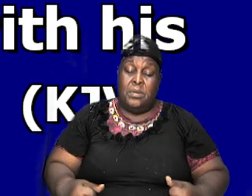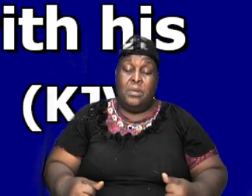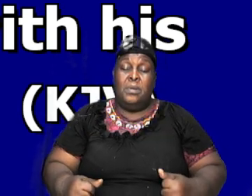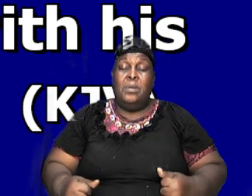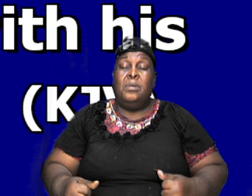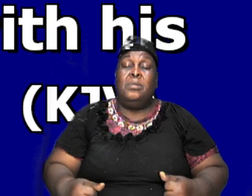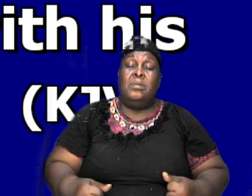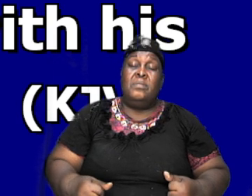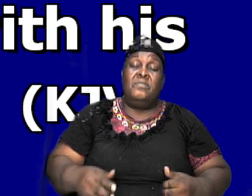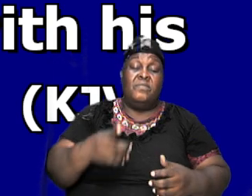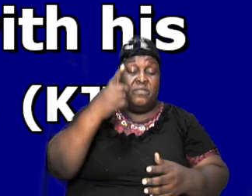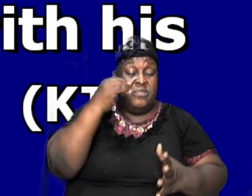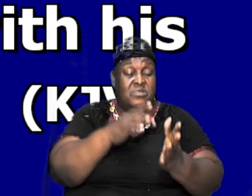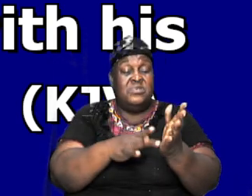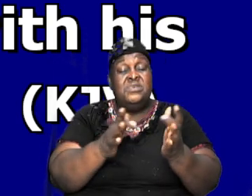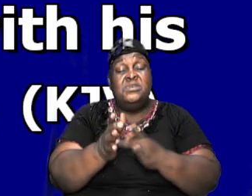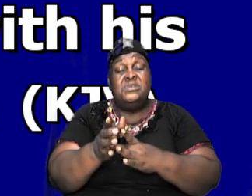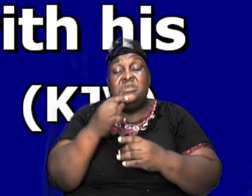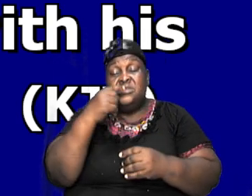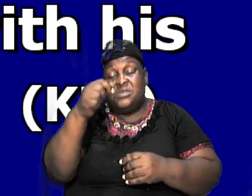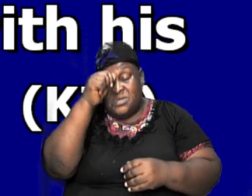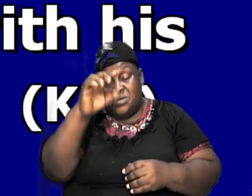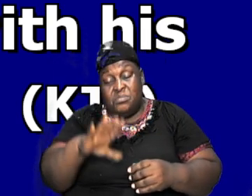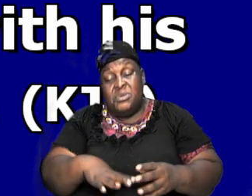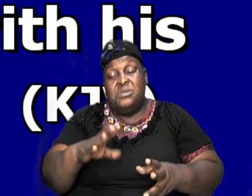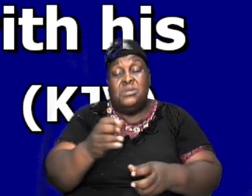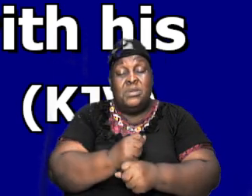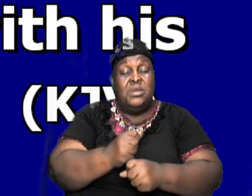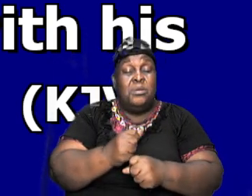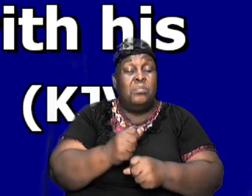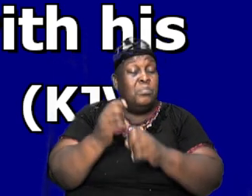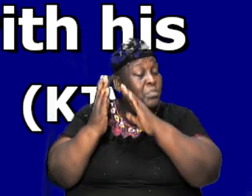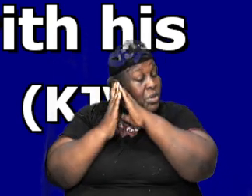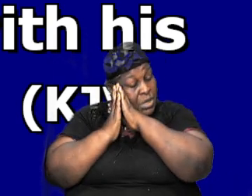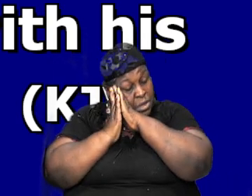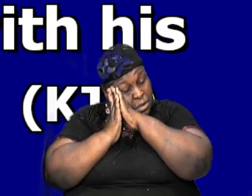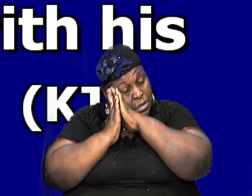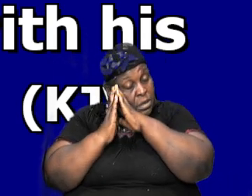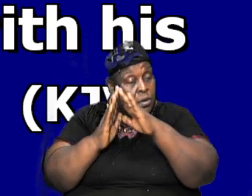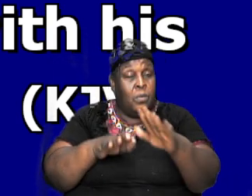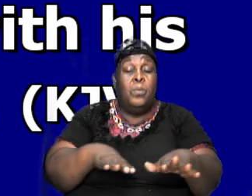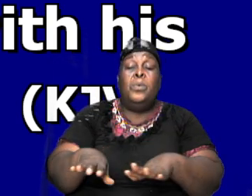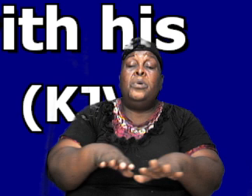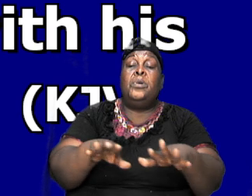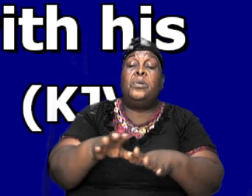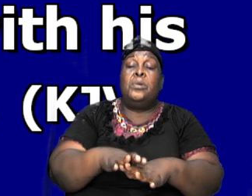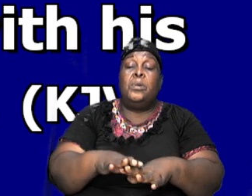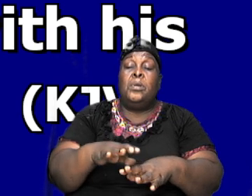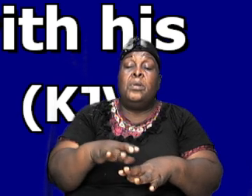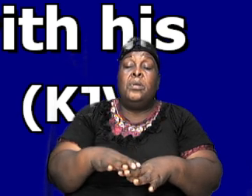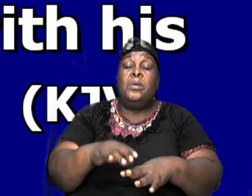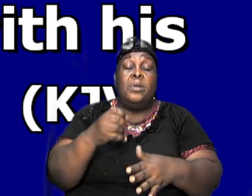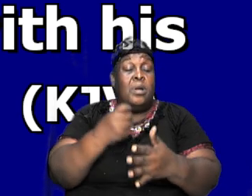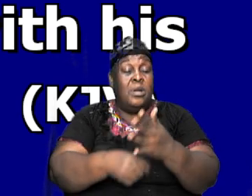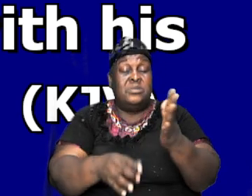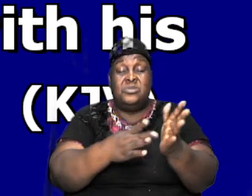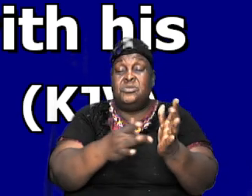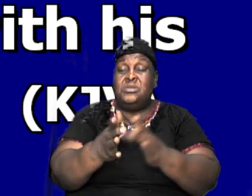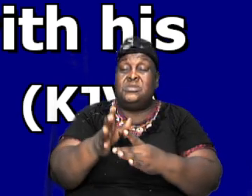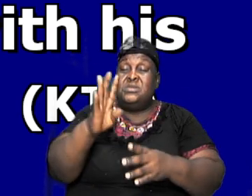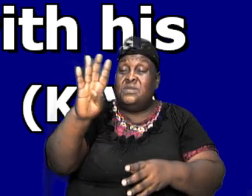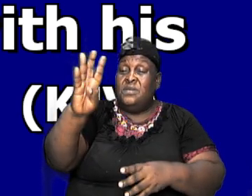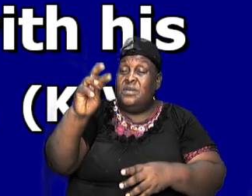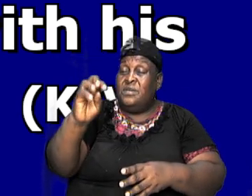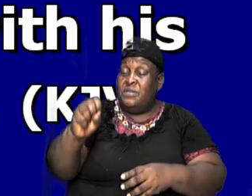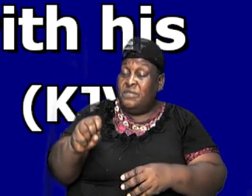So for Jesus to say to the man, take up thy bed and walk, it cost him 40 stripes. Now what did it